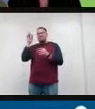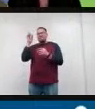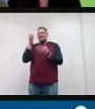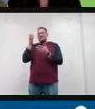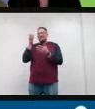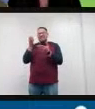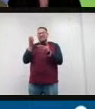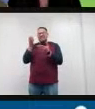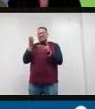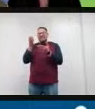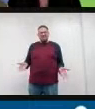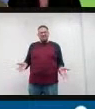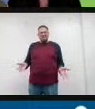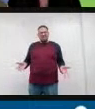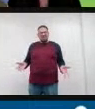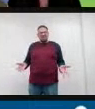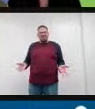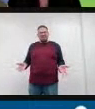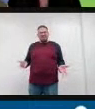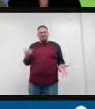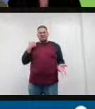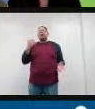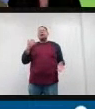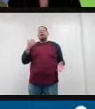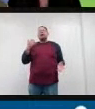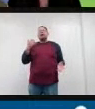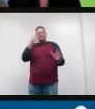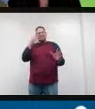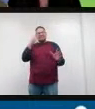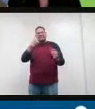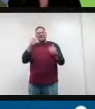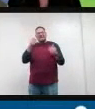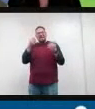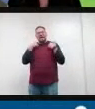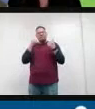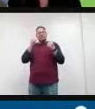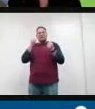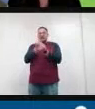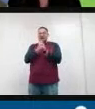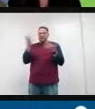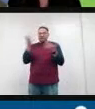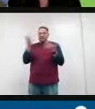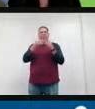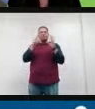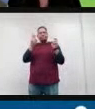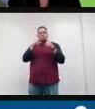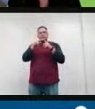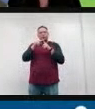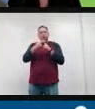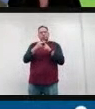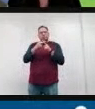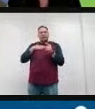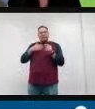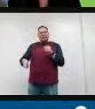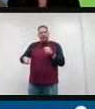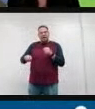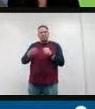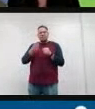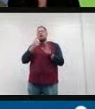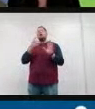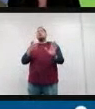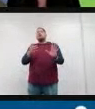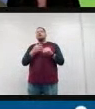then I need to have all the tools in my toolkit to say, look, I'm not trying to say I